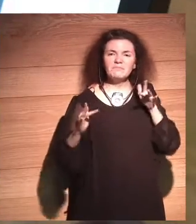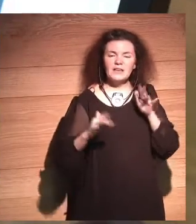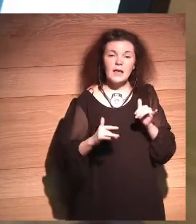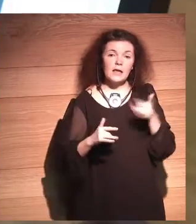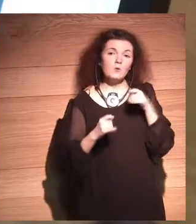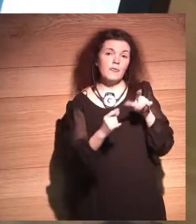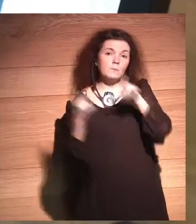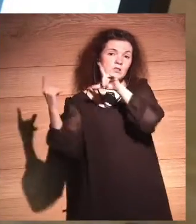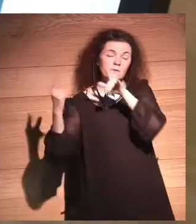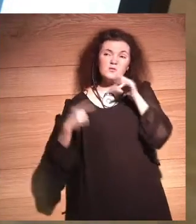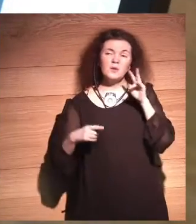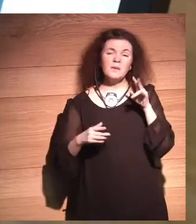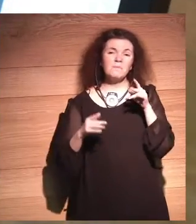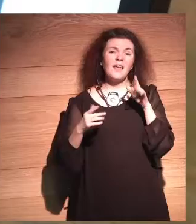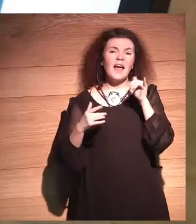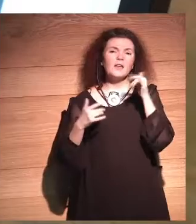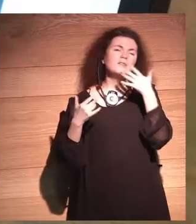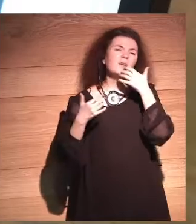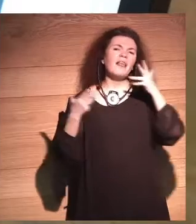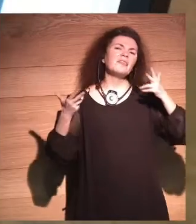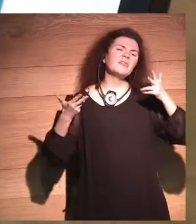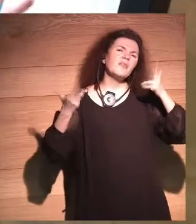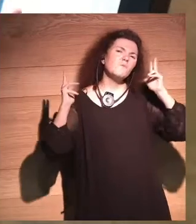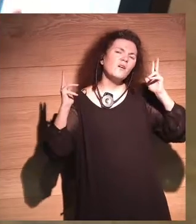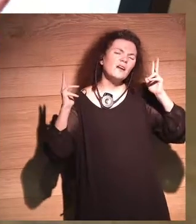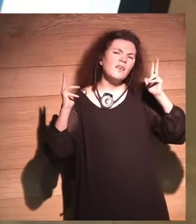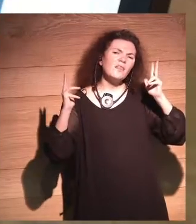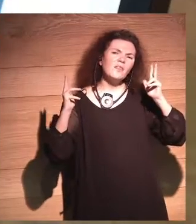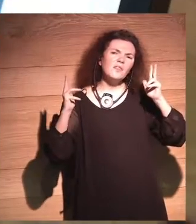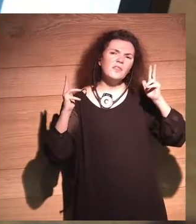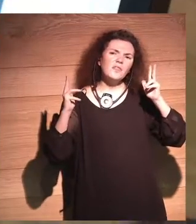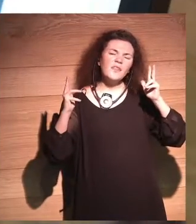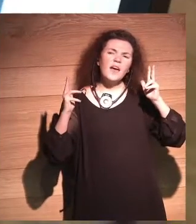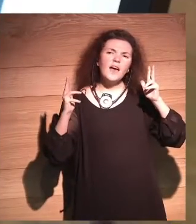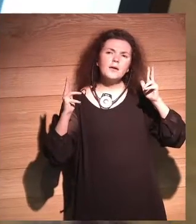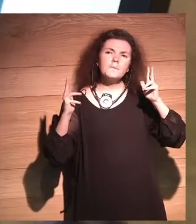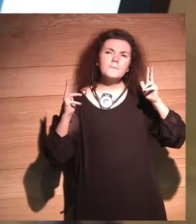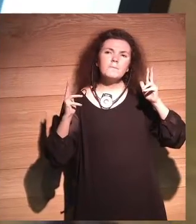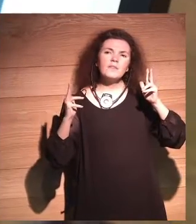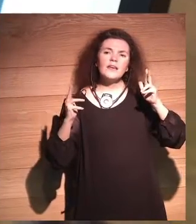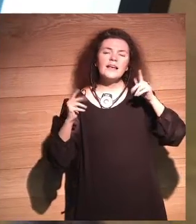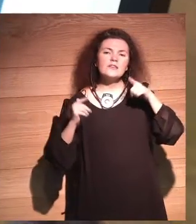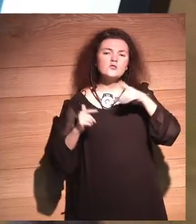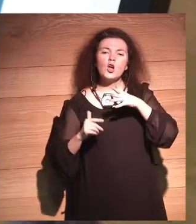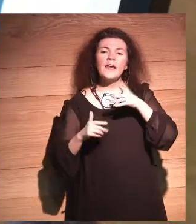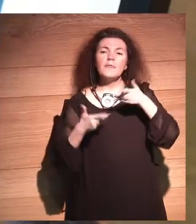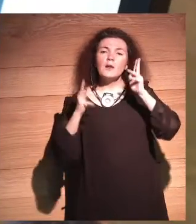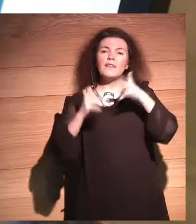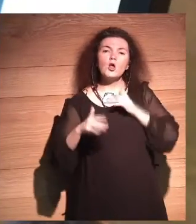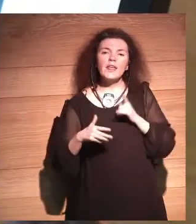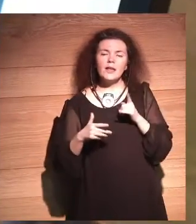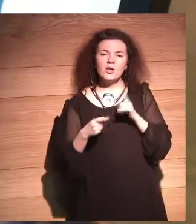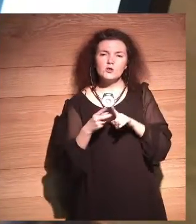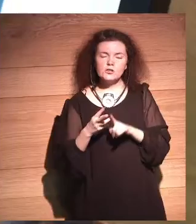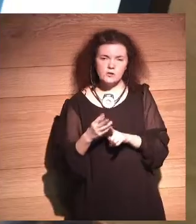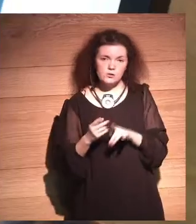democracy. So this is an idea, just to give you an idea of what we don't want. So this is an idea that an